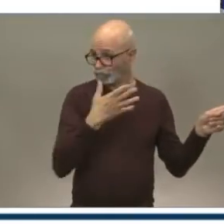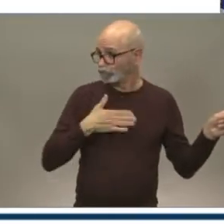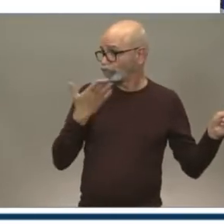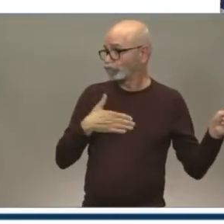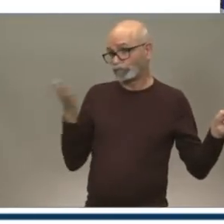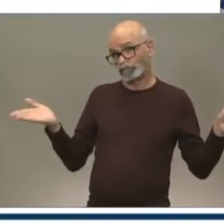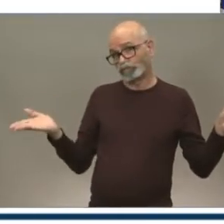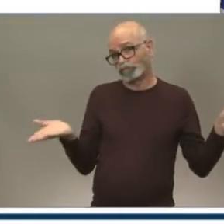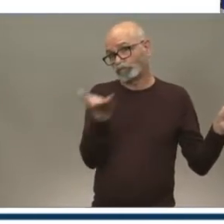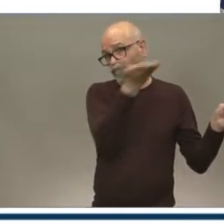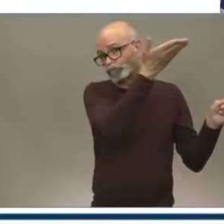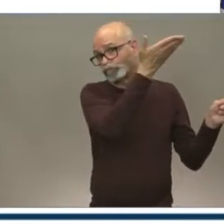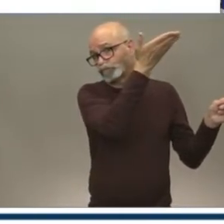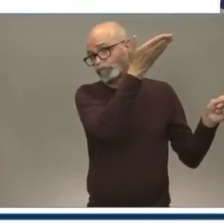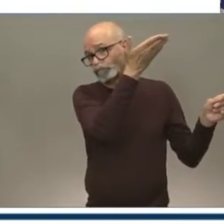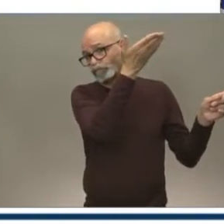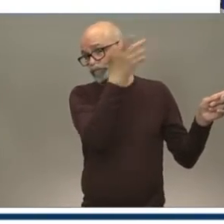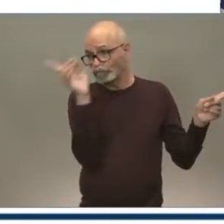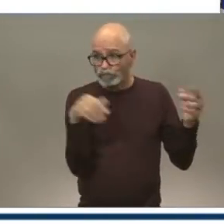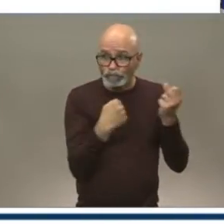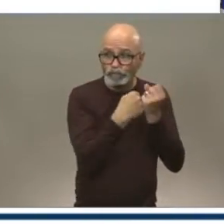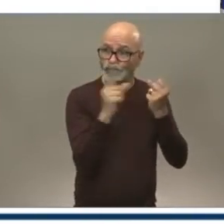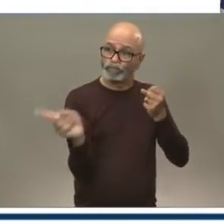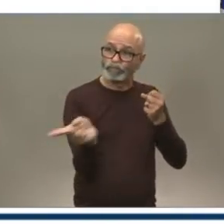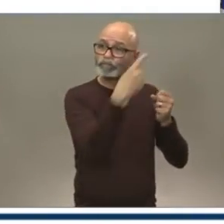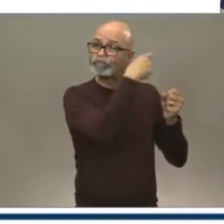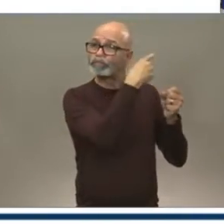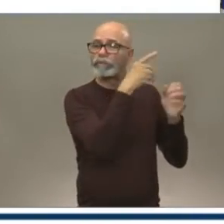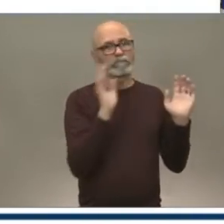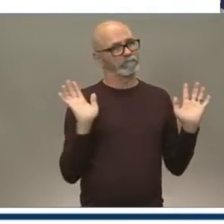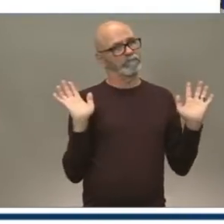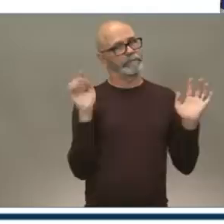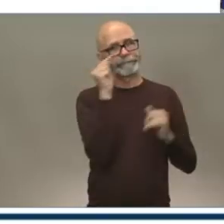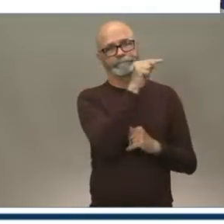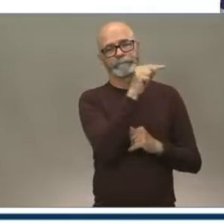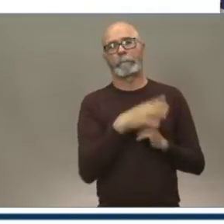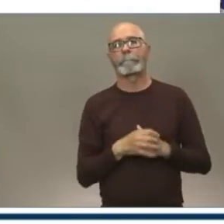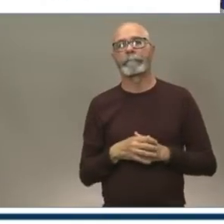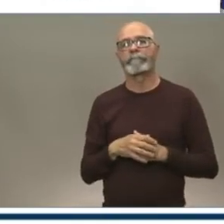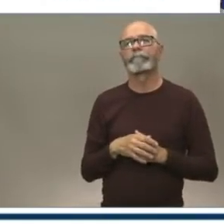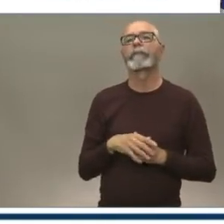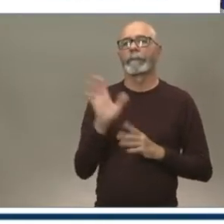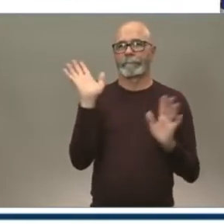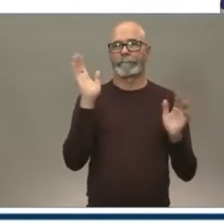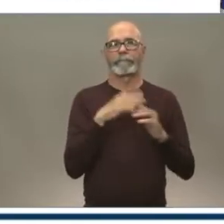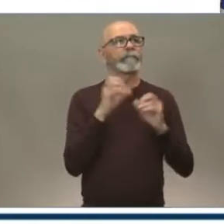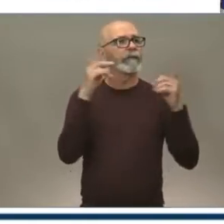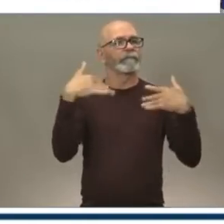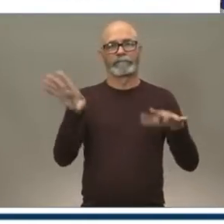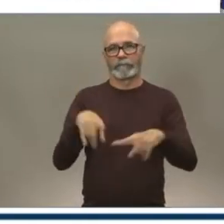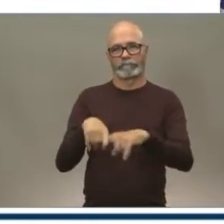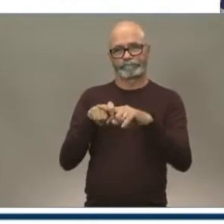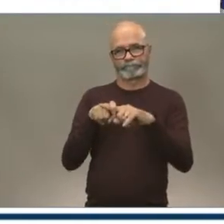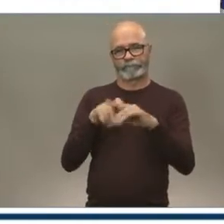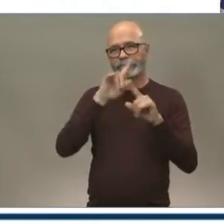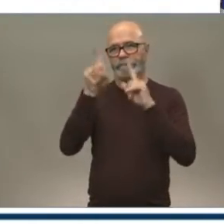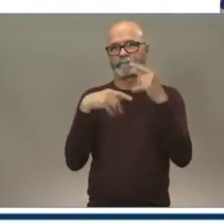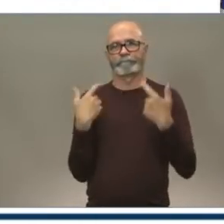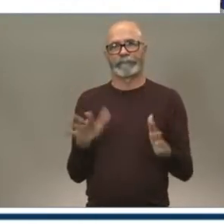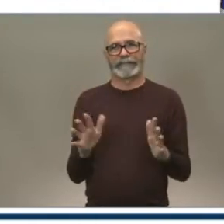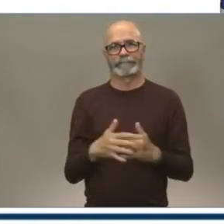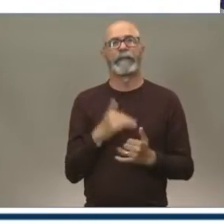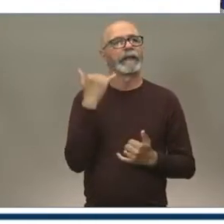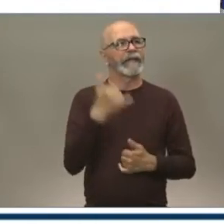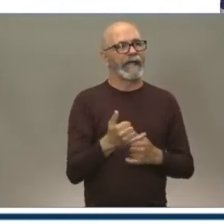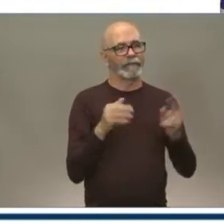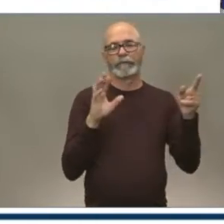follow-up. I don't really have a follow-up on that. Thank you so much. Great, thanks, and that's all the time we have for questions. Go ahead, Premier. Thank you, and I